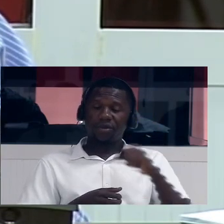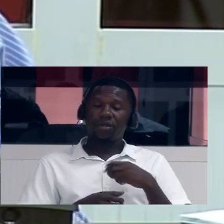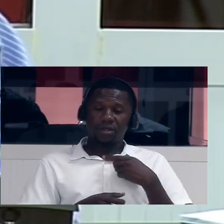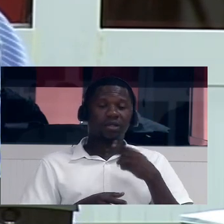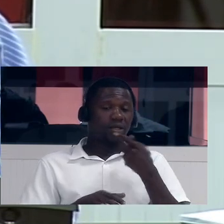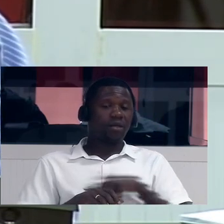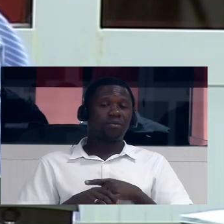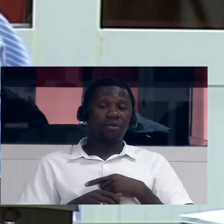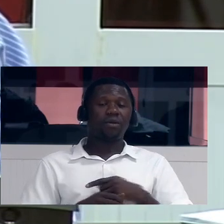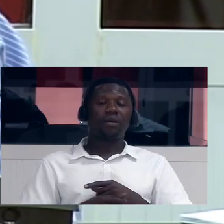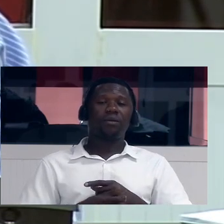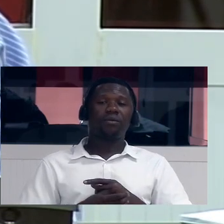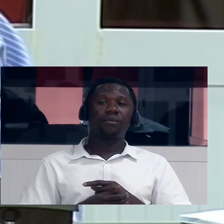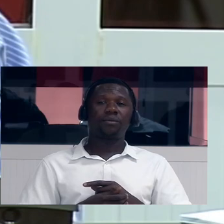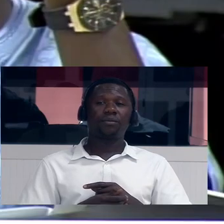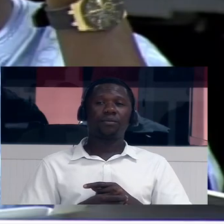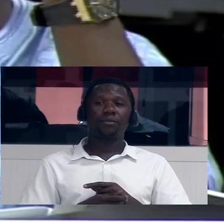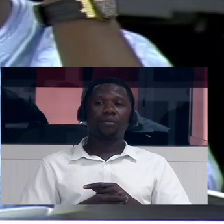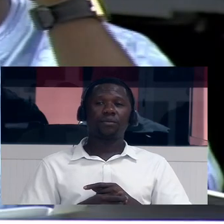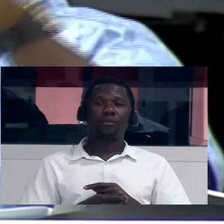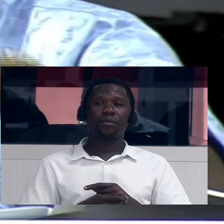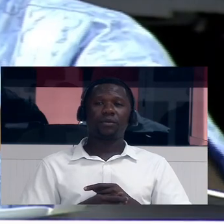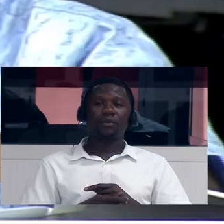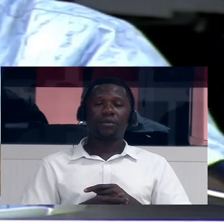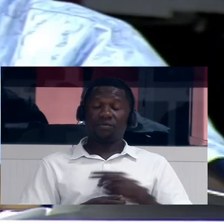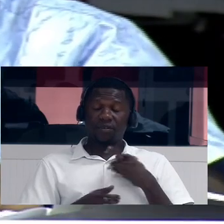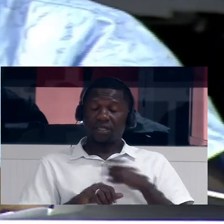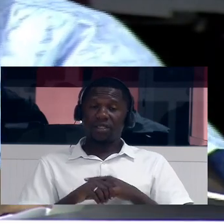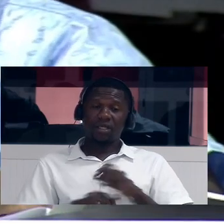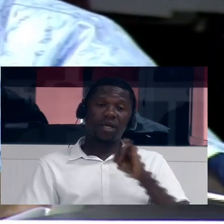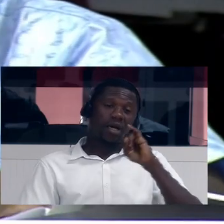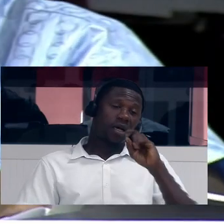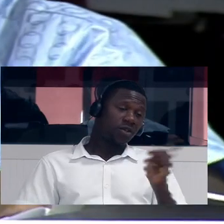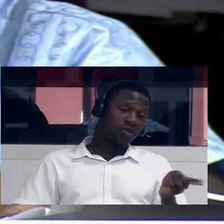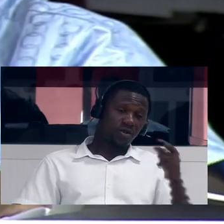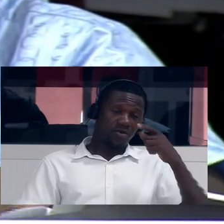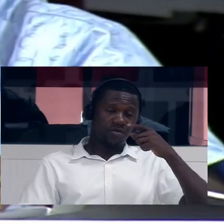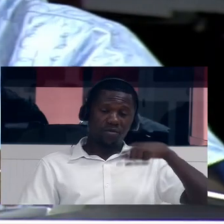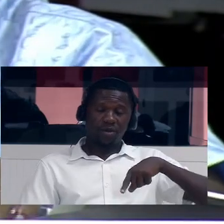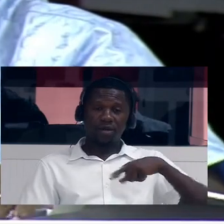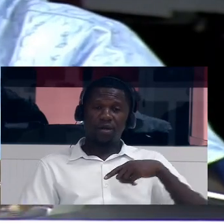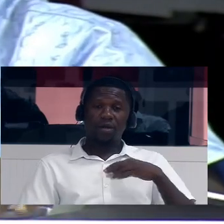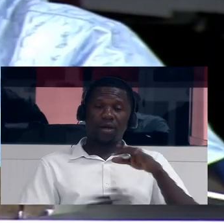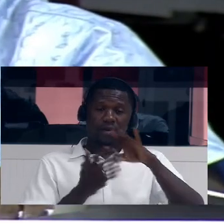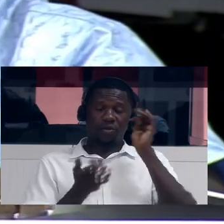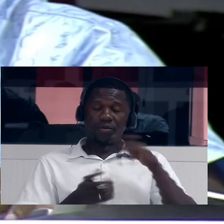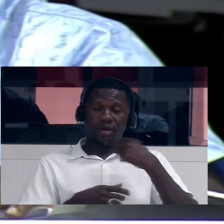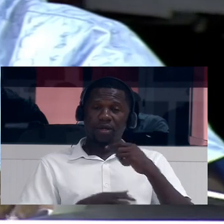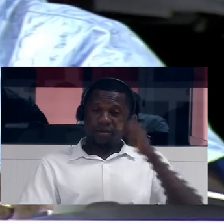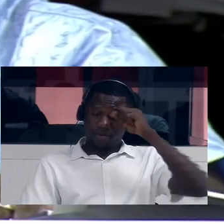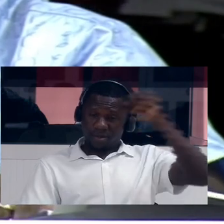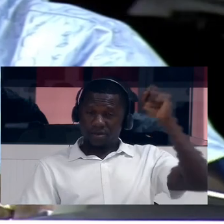That I cannot swear upon. In fact, isn't the IGP appointed by the president under the